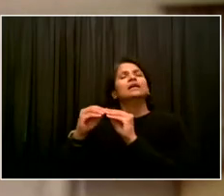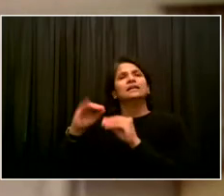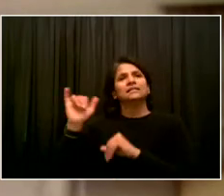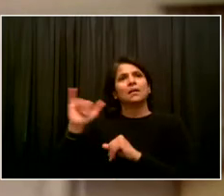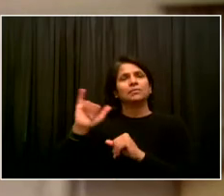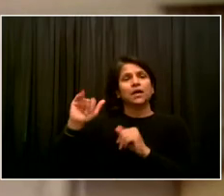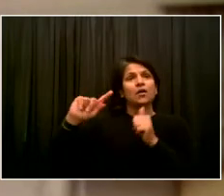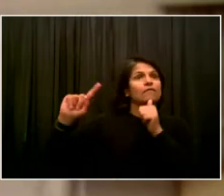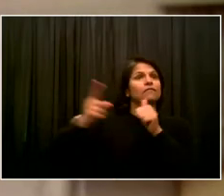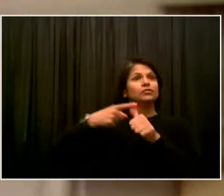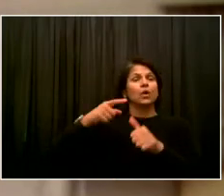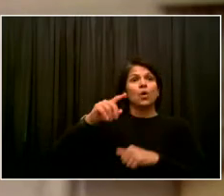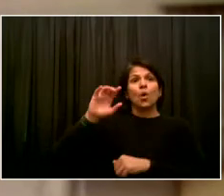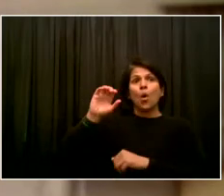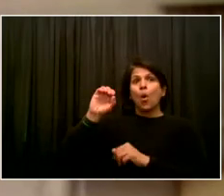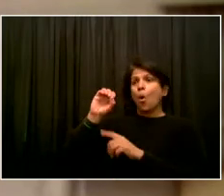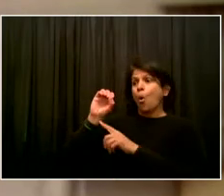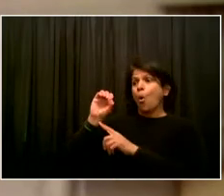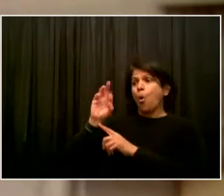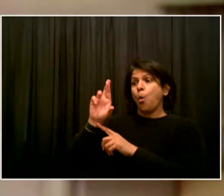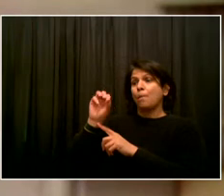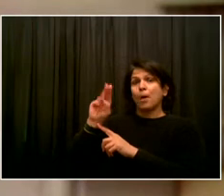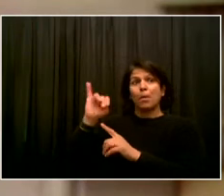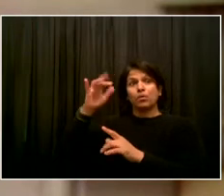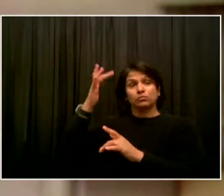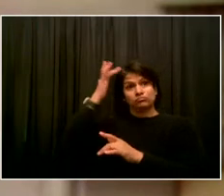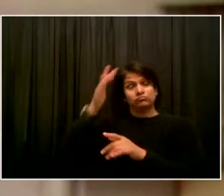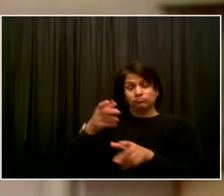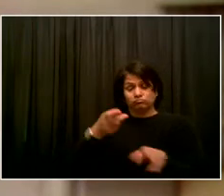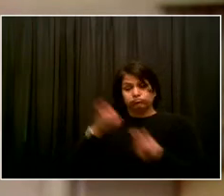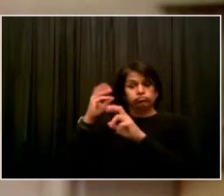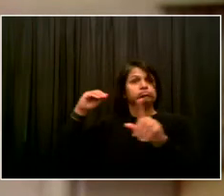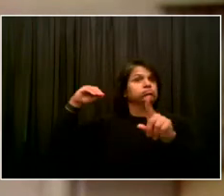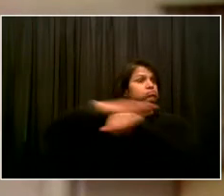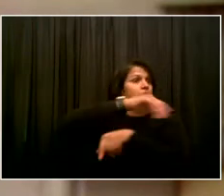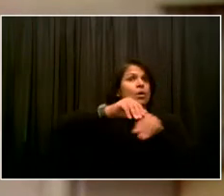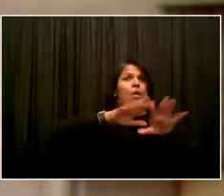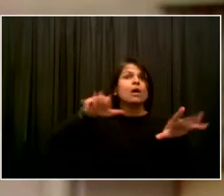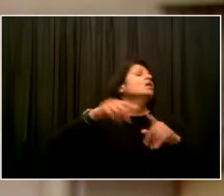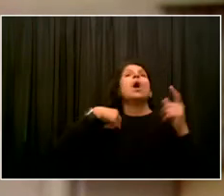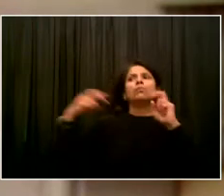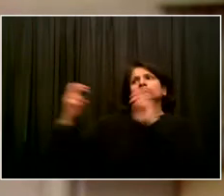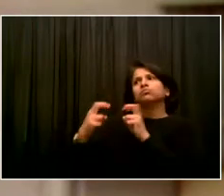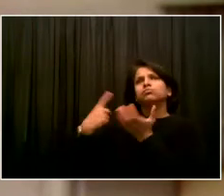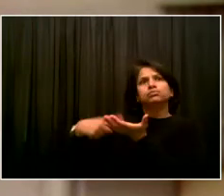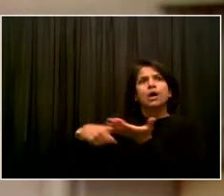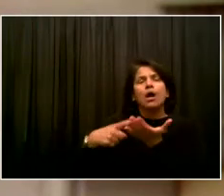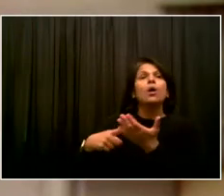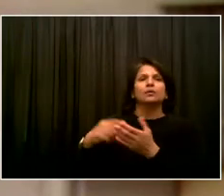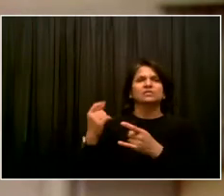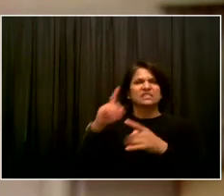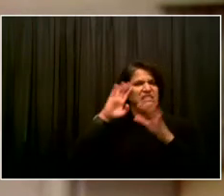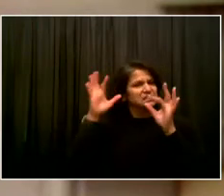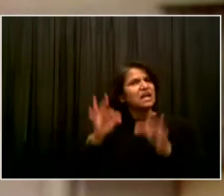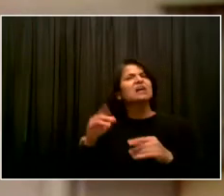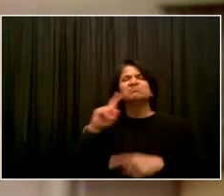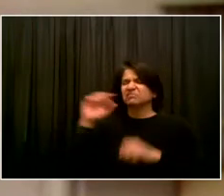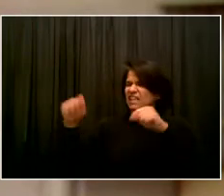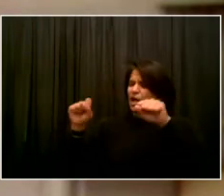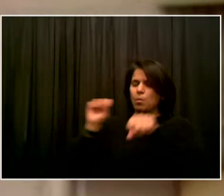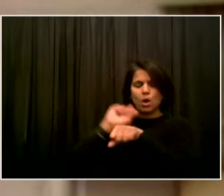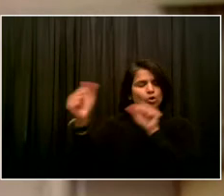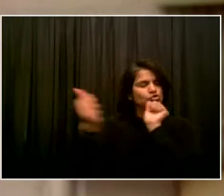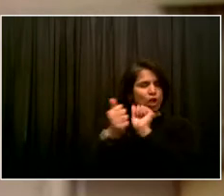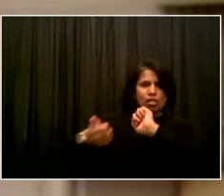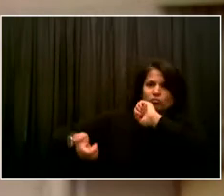together and pledged full cooperation together to let people know that we would be united in our attack on this virus and do everything we can to